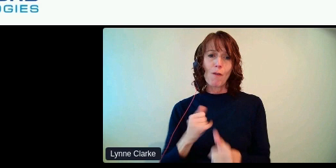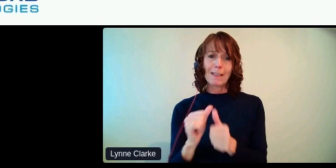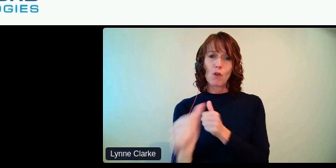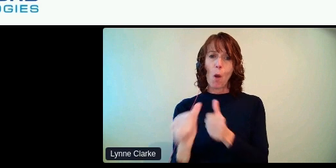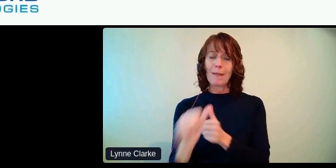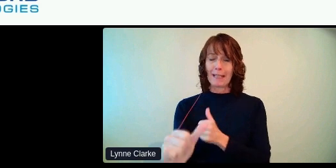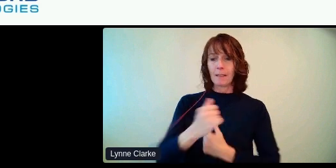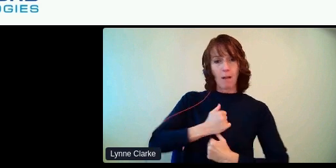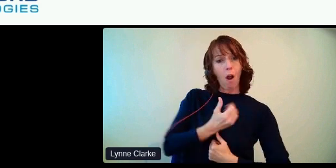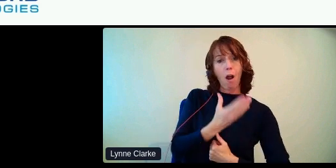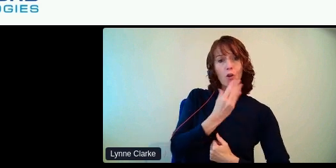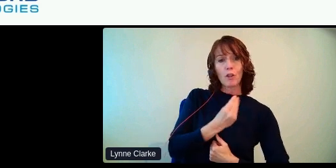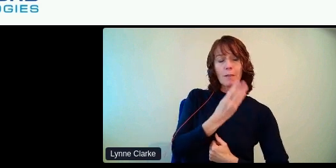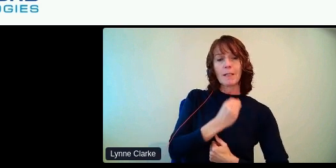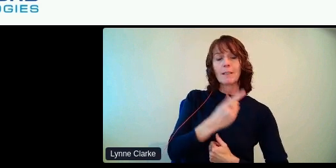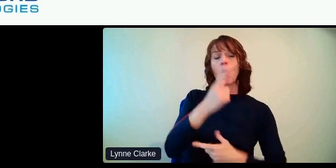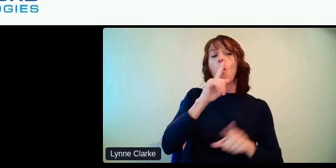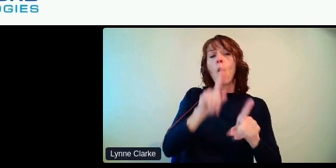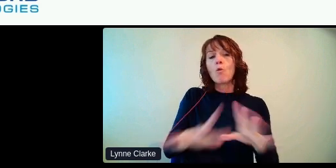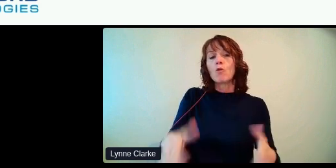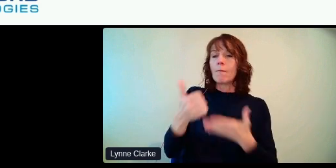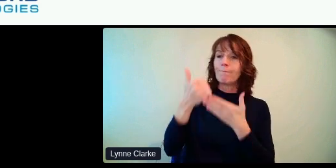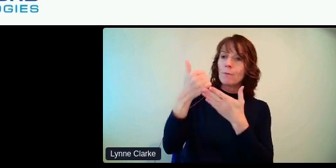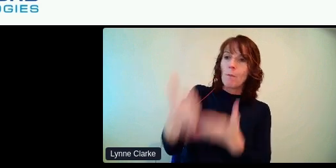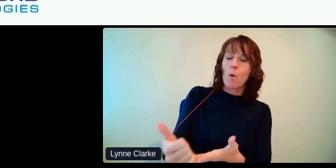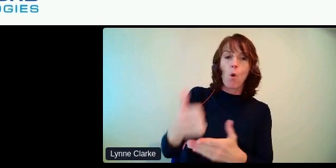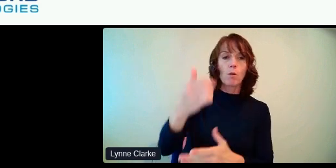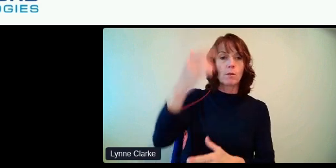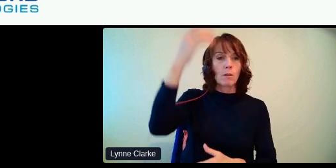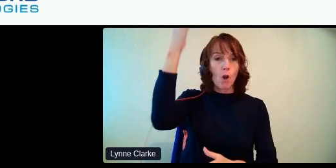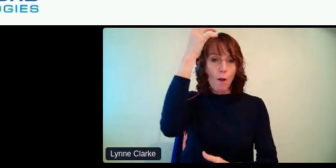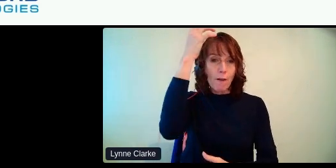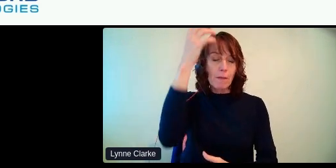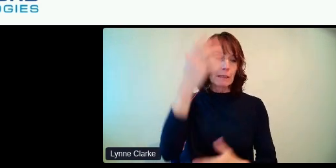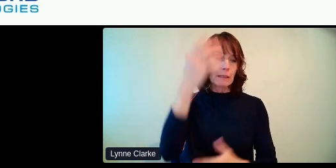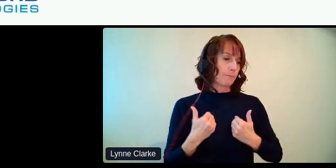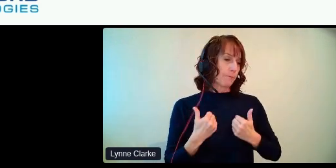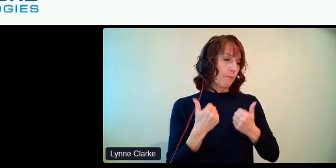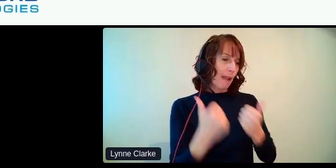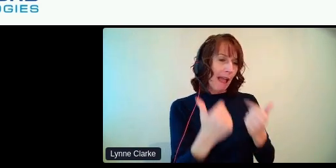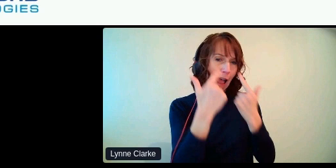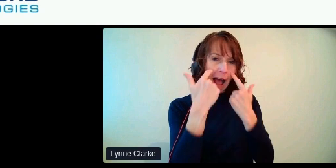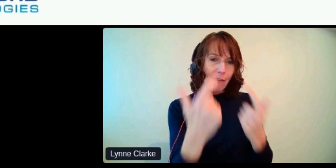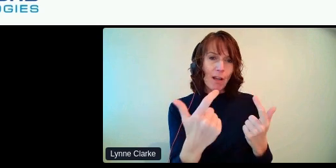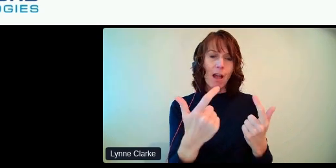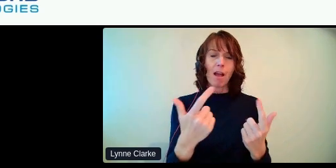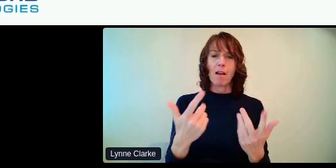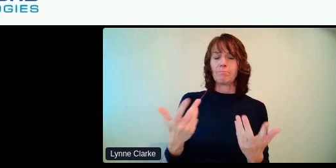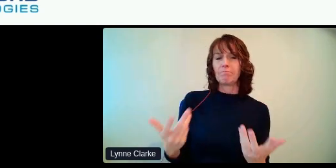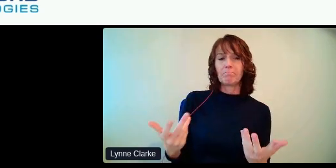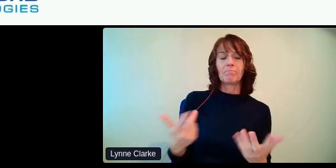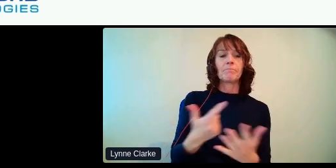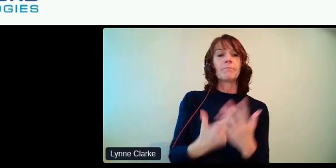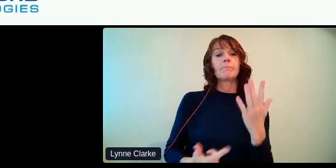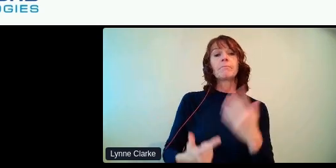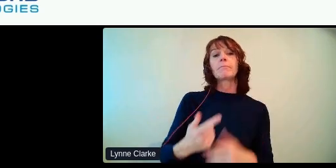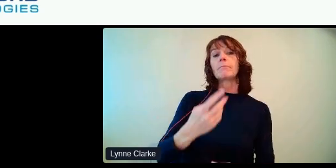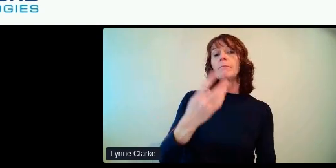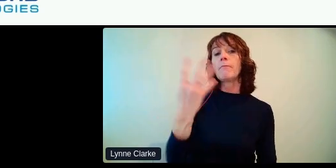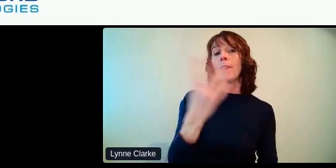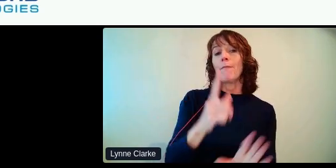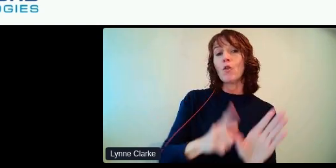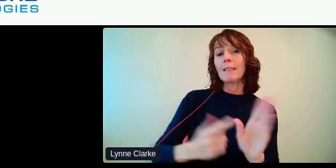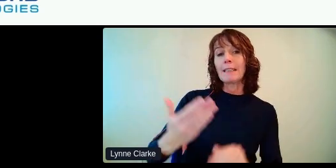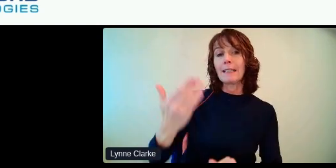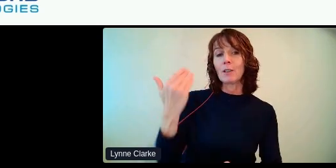also deal with government and education and healthcare as well. And about 14 years ago, we started